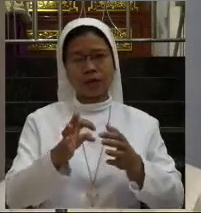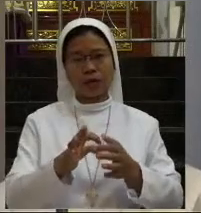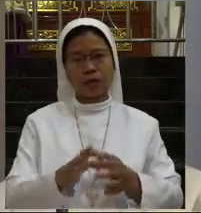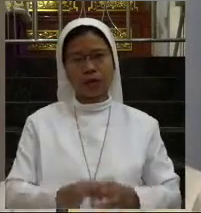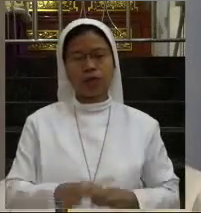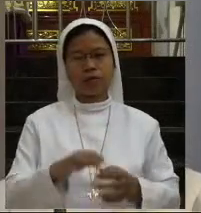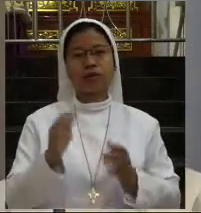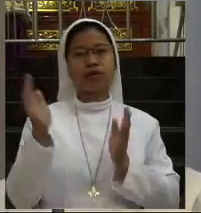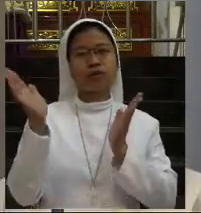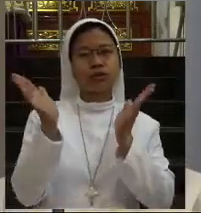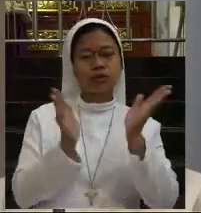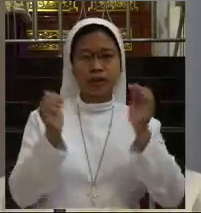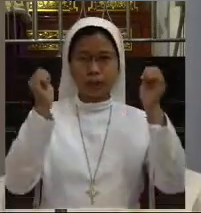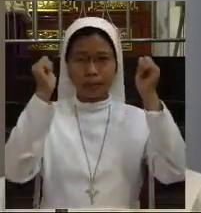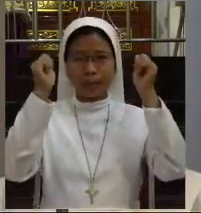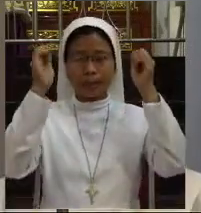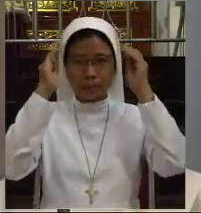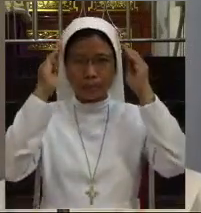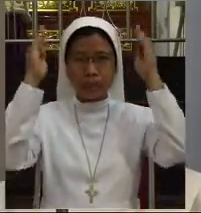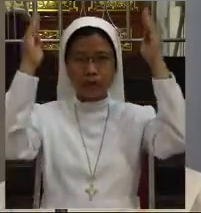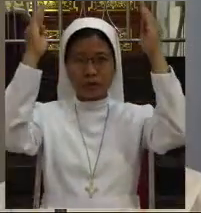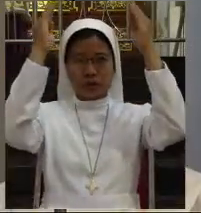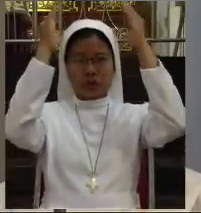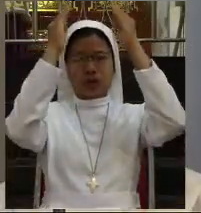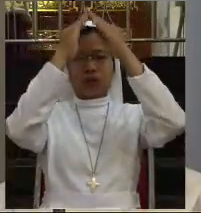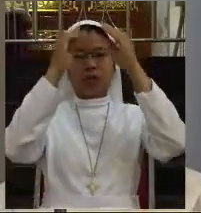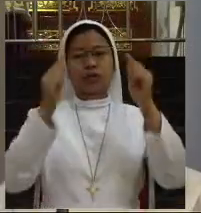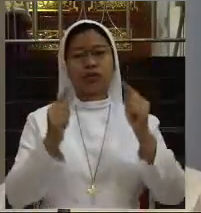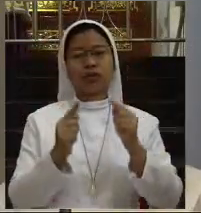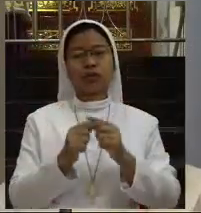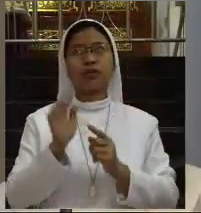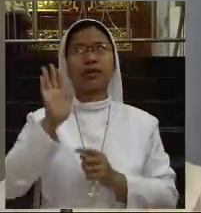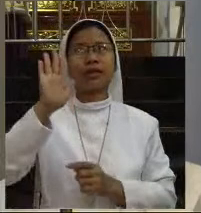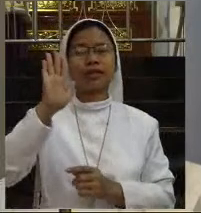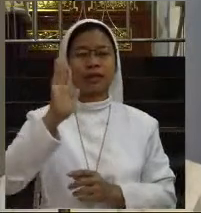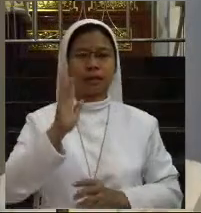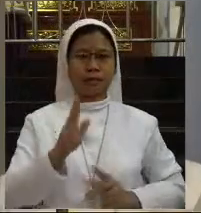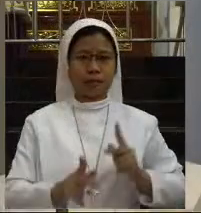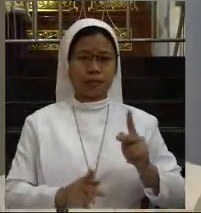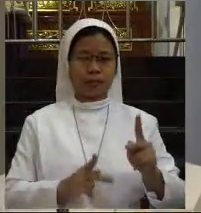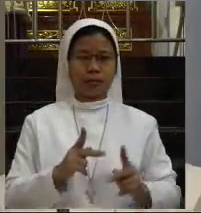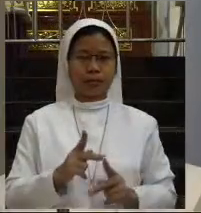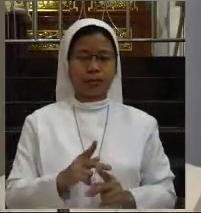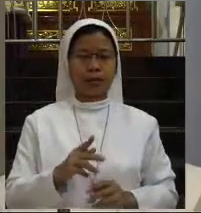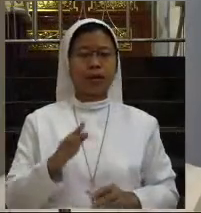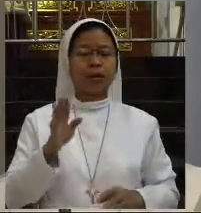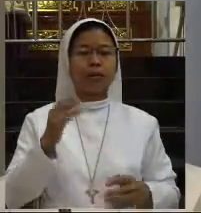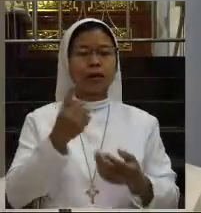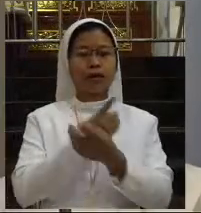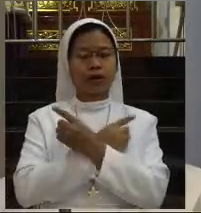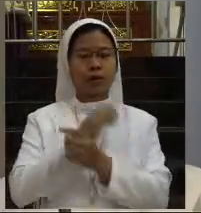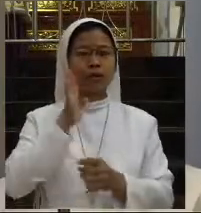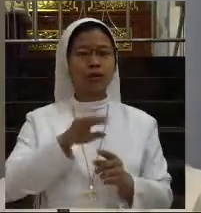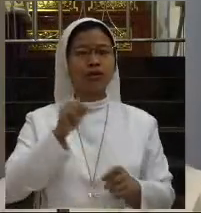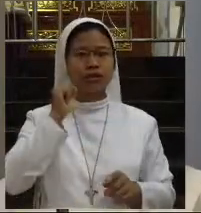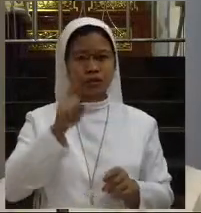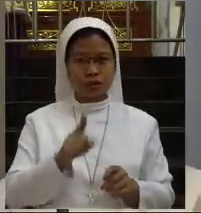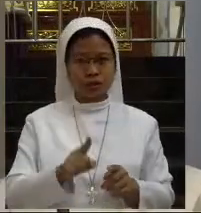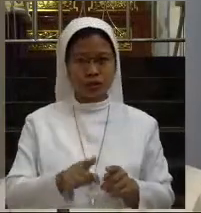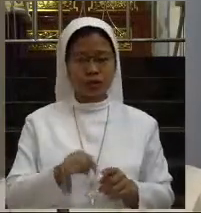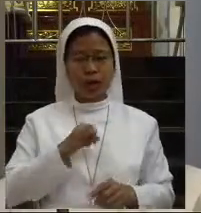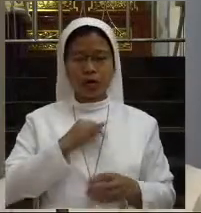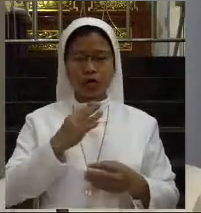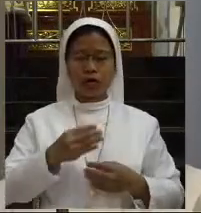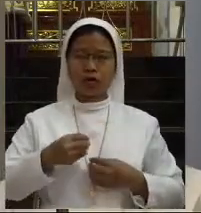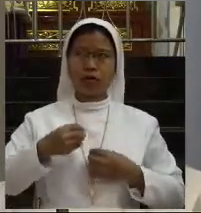His servant bishop among His people. My dear brothers and sisters, I am offering this Mass